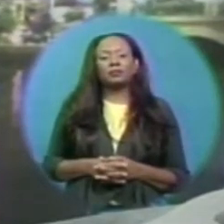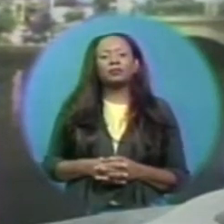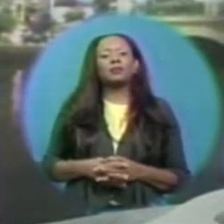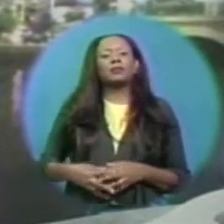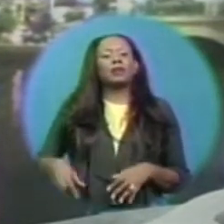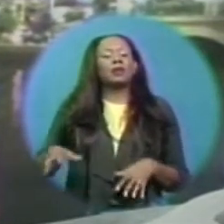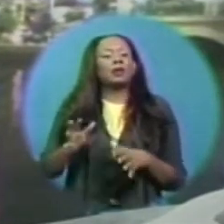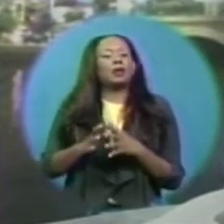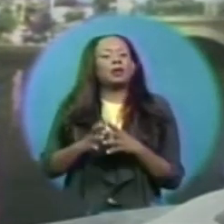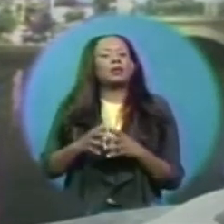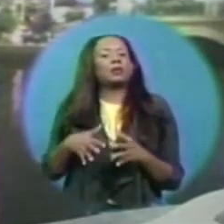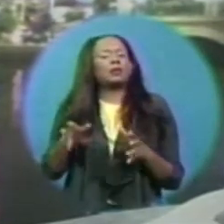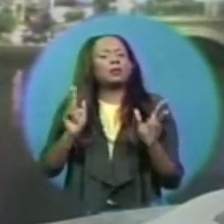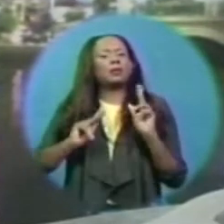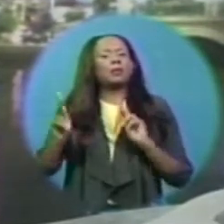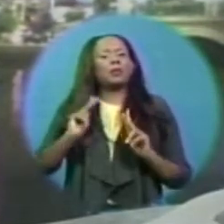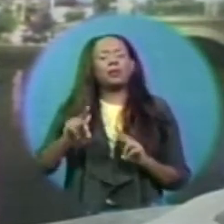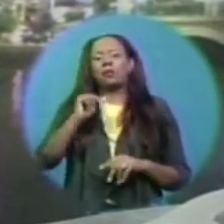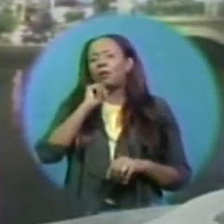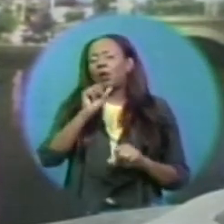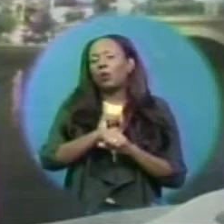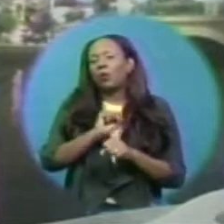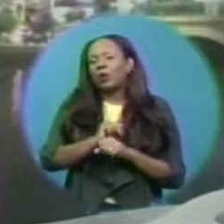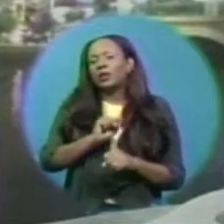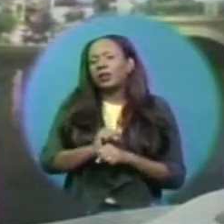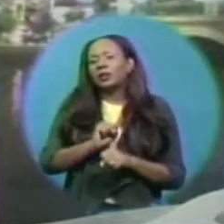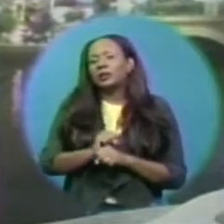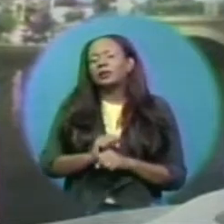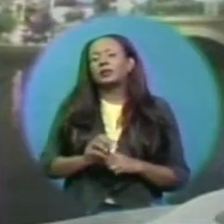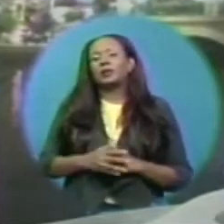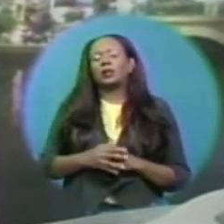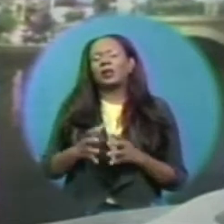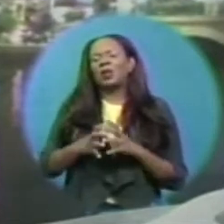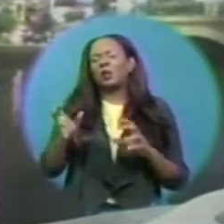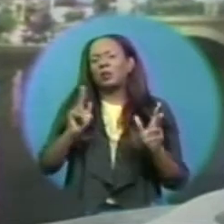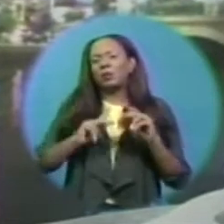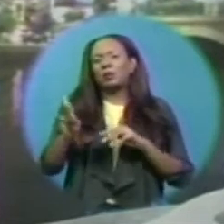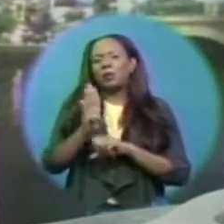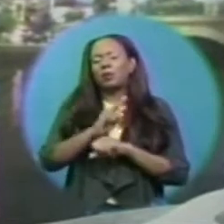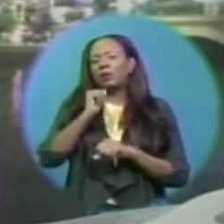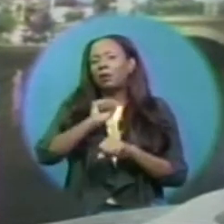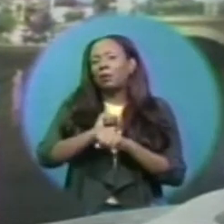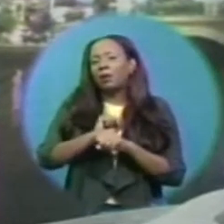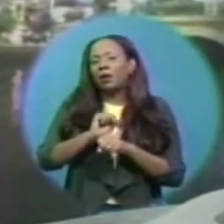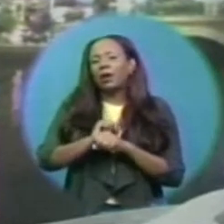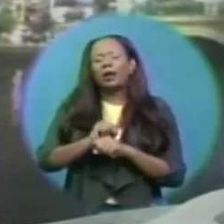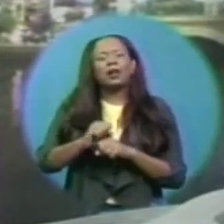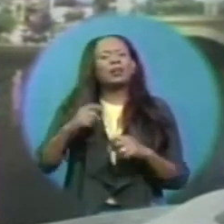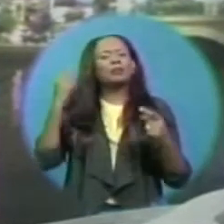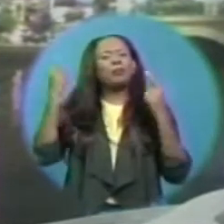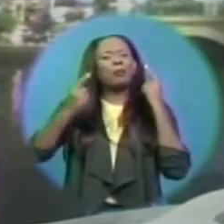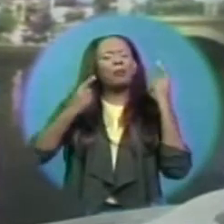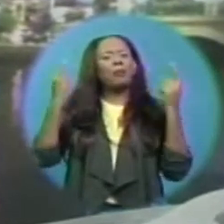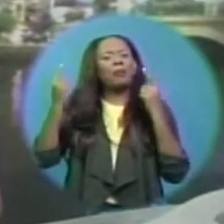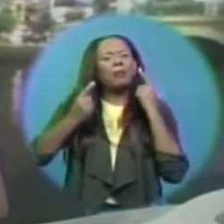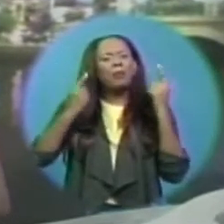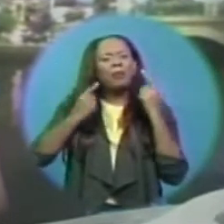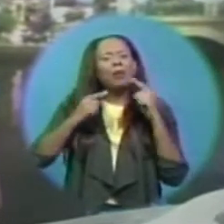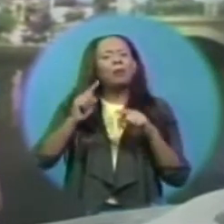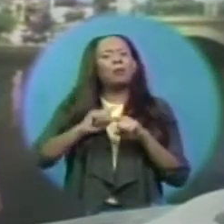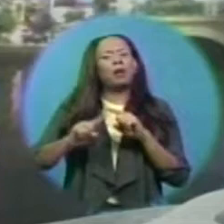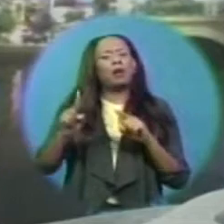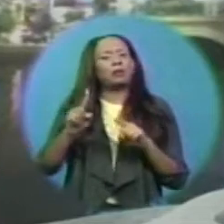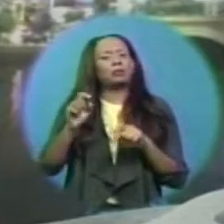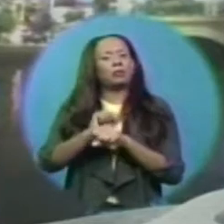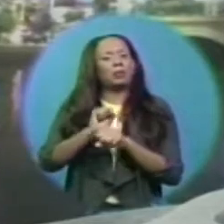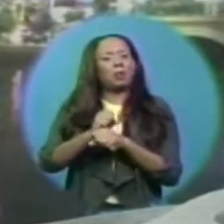Barbados unemployment rates continue to be a concern to the Barbados Employers Confederation, but Labour Management Officer Cara Seeley says